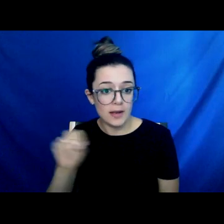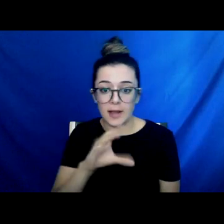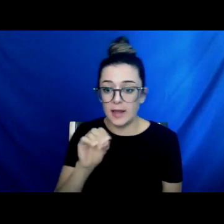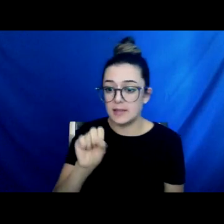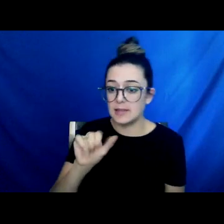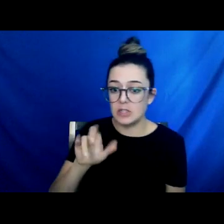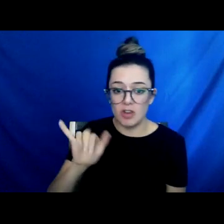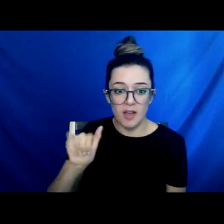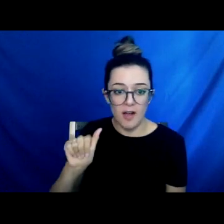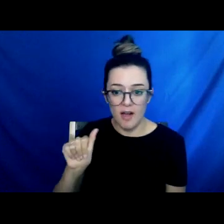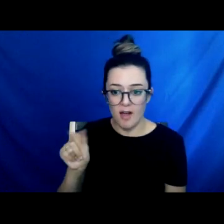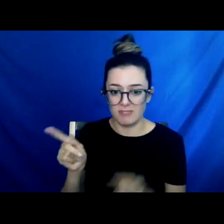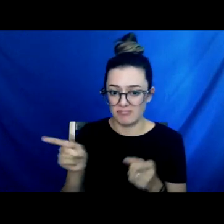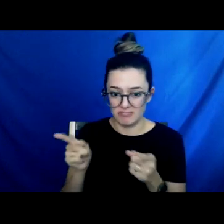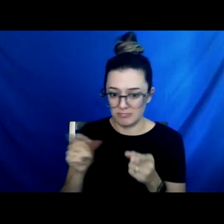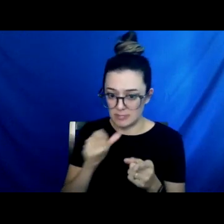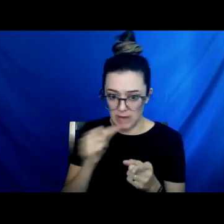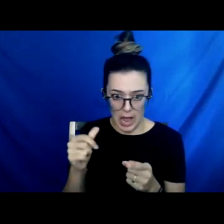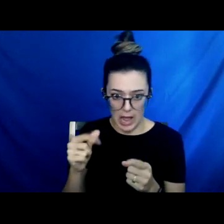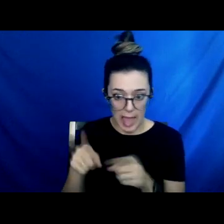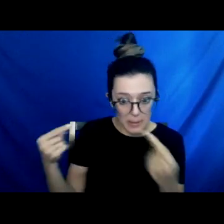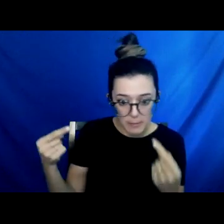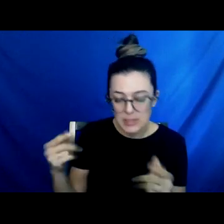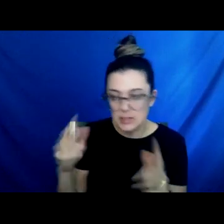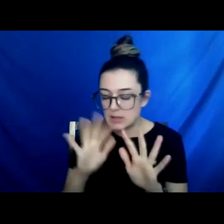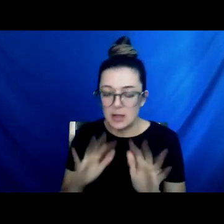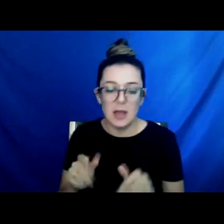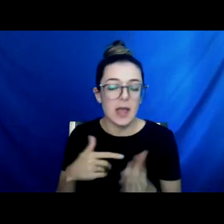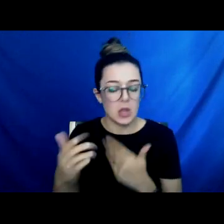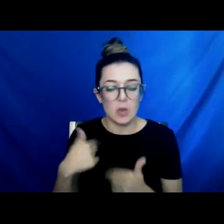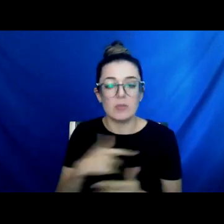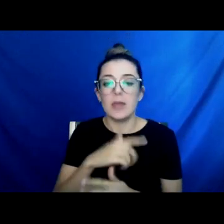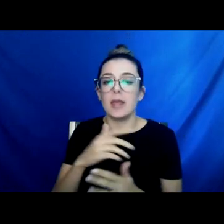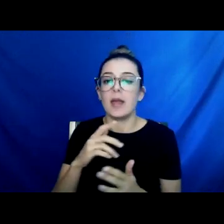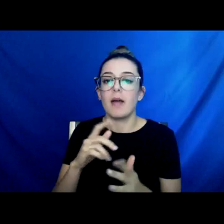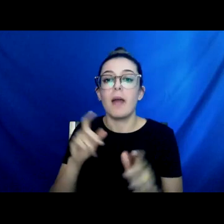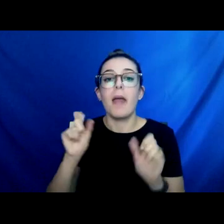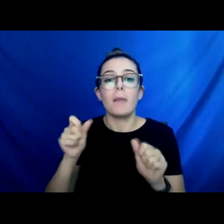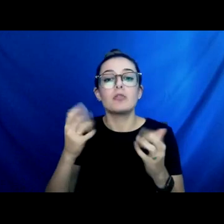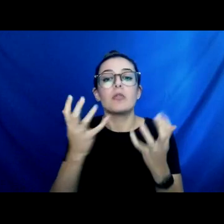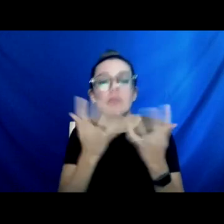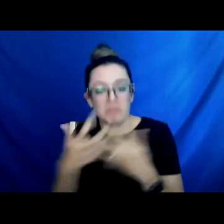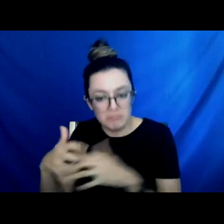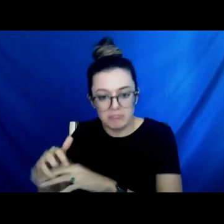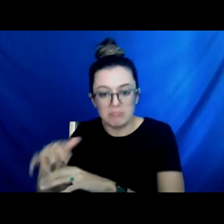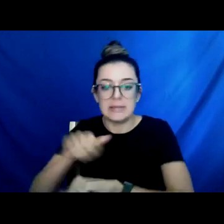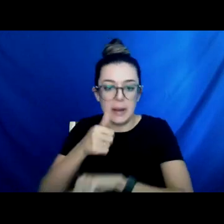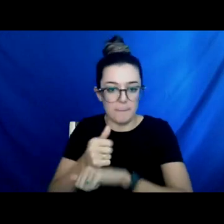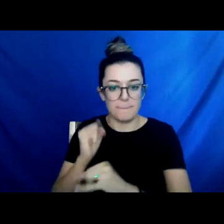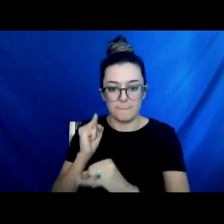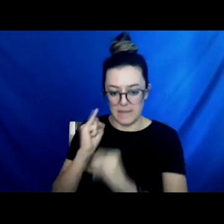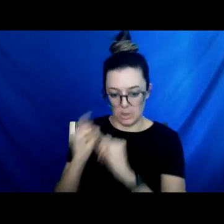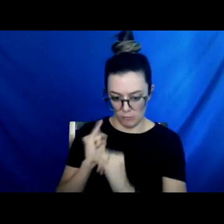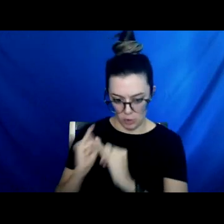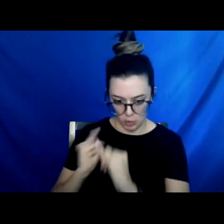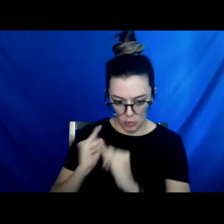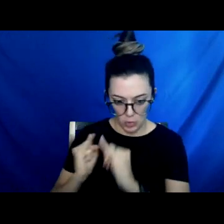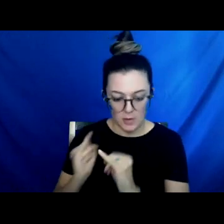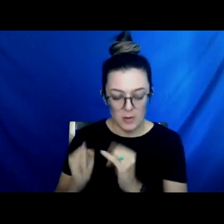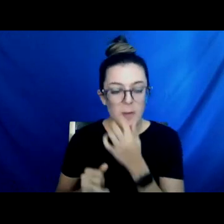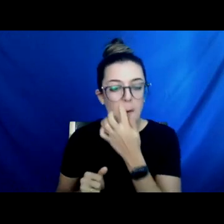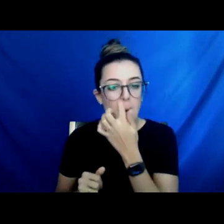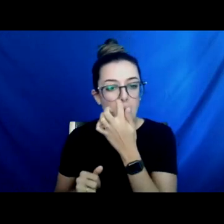against. But we did end up arranging the interview eventually, and I had already been hearing that she